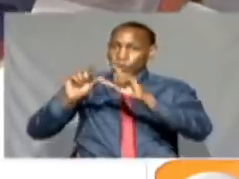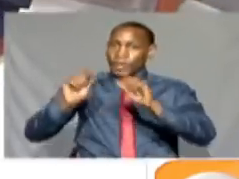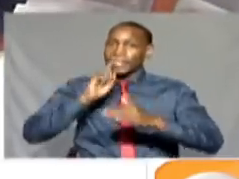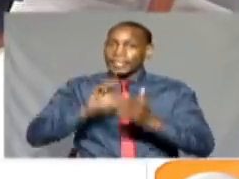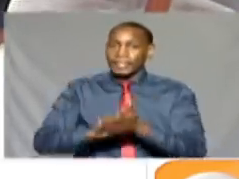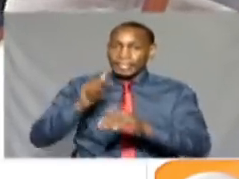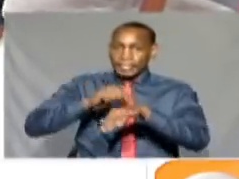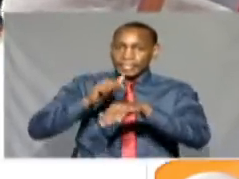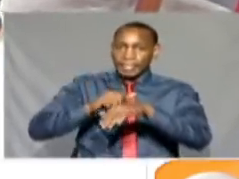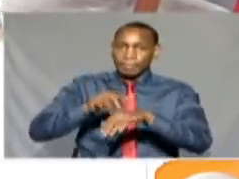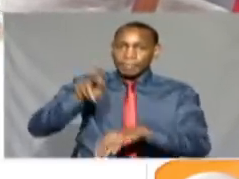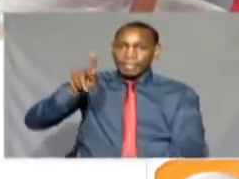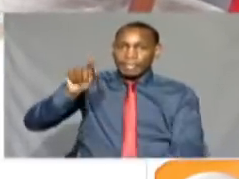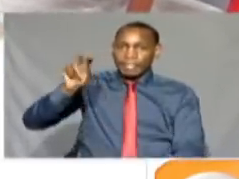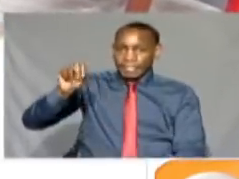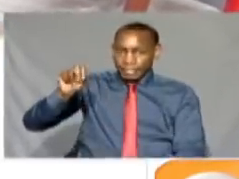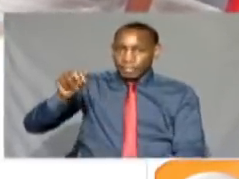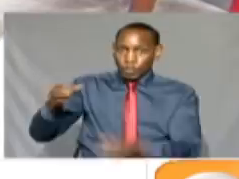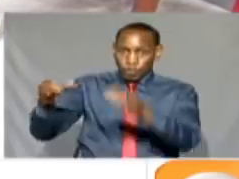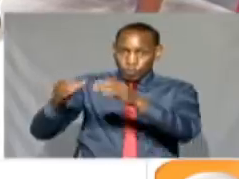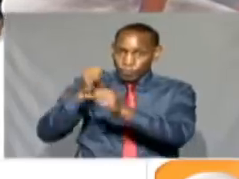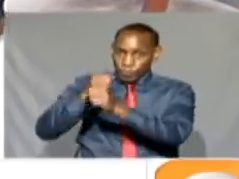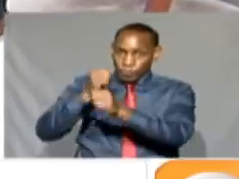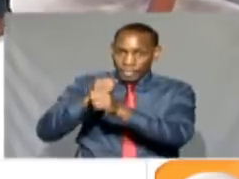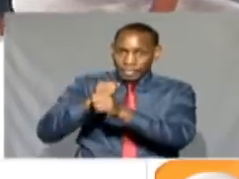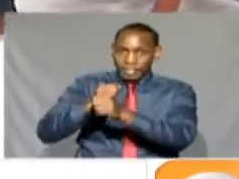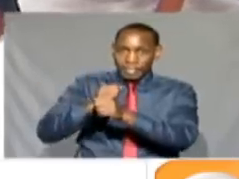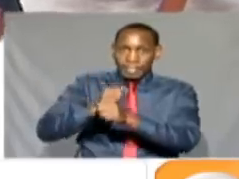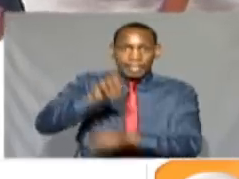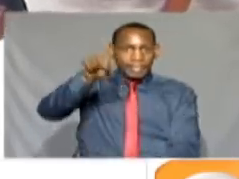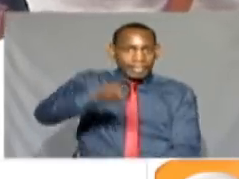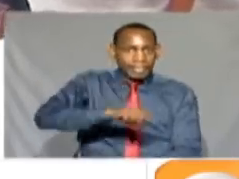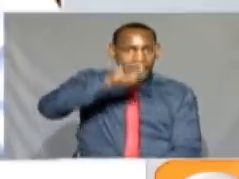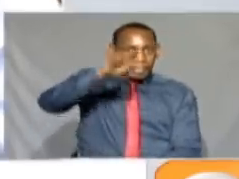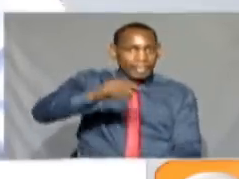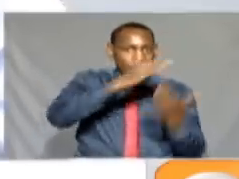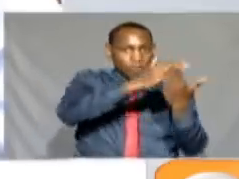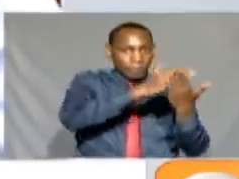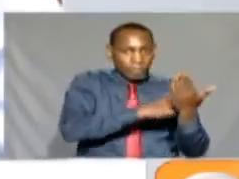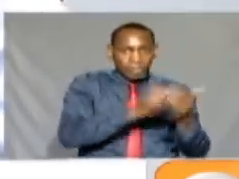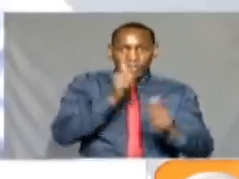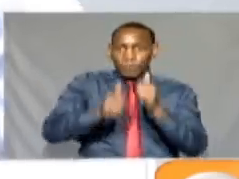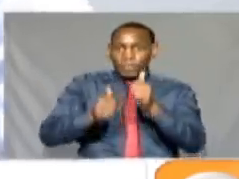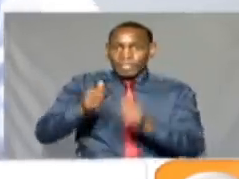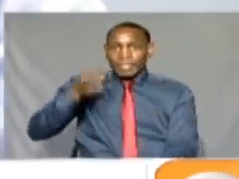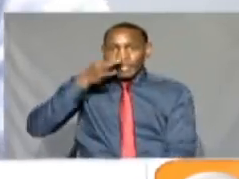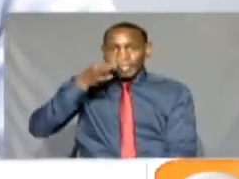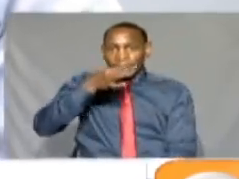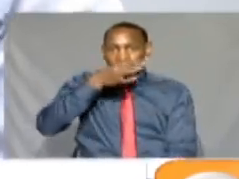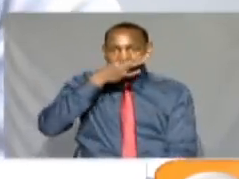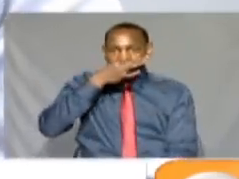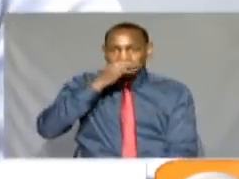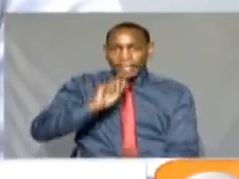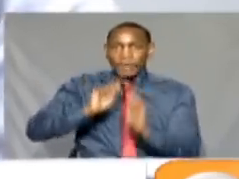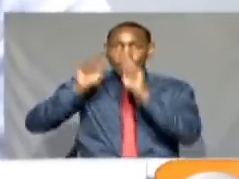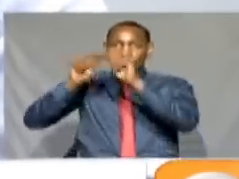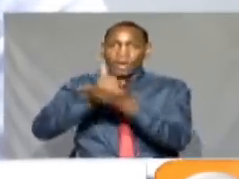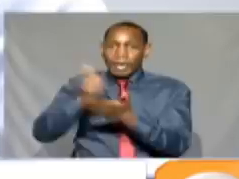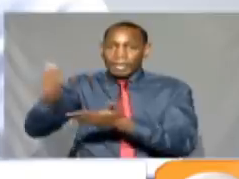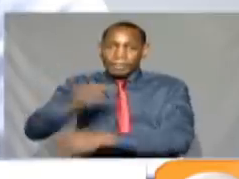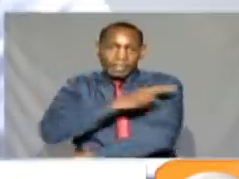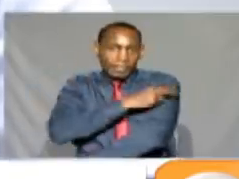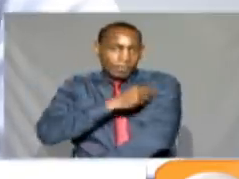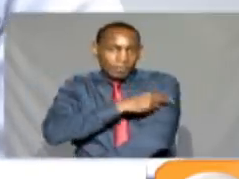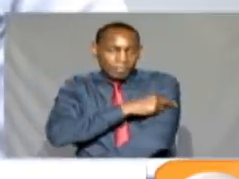when I was at KTN, I had to cancel a skit in which Kibaki was hospitalized.